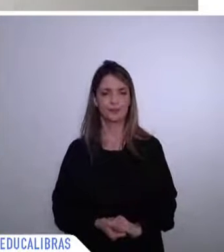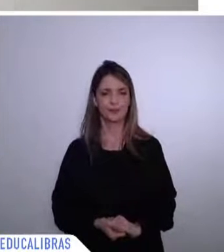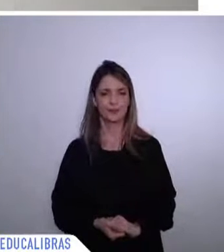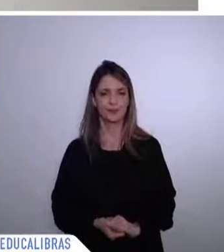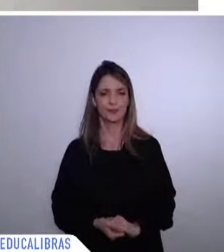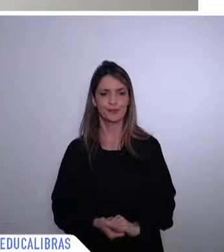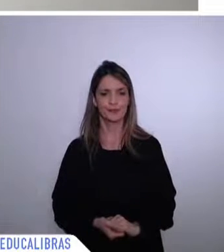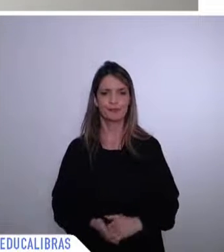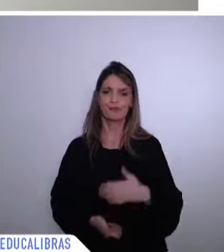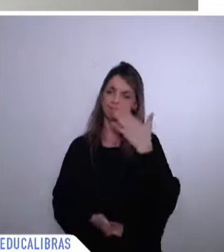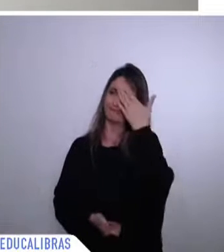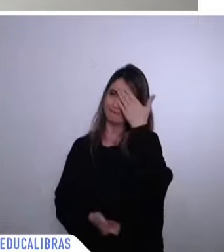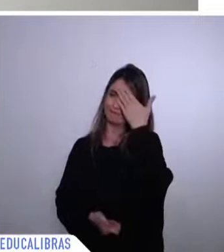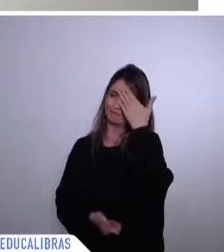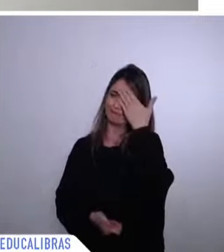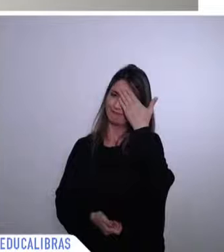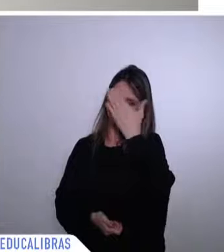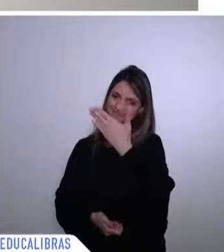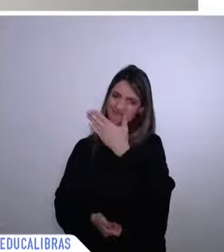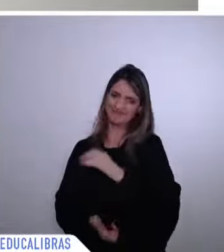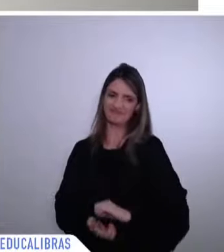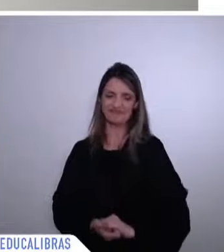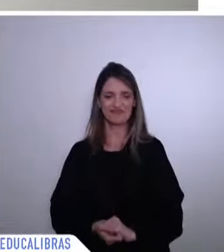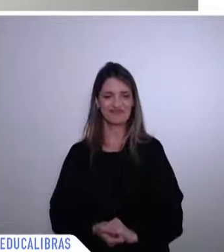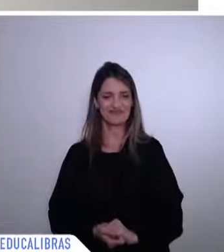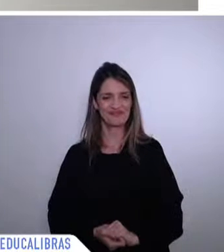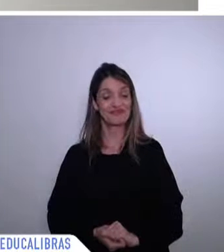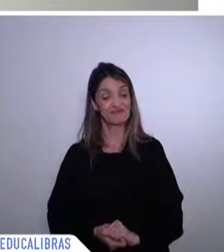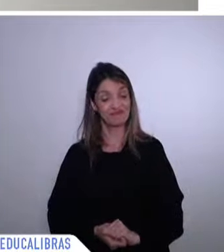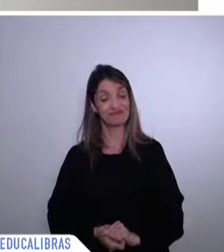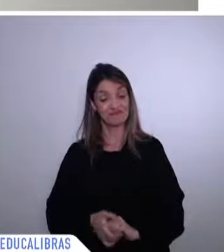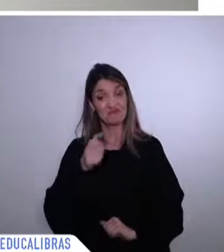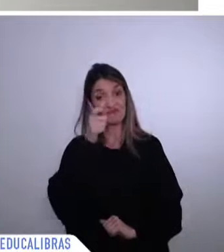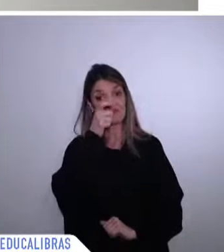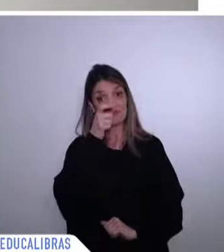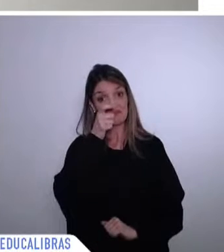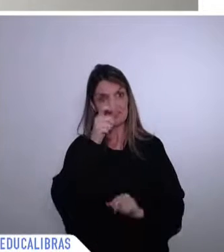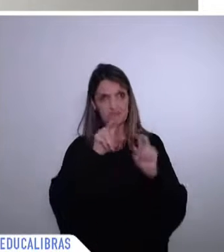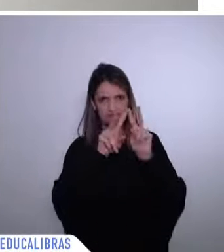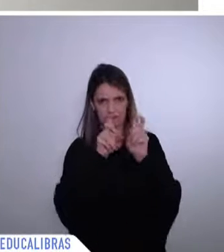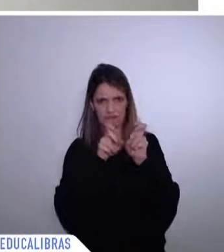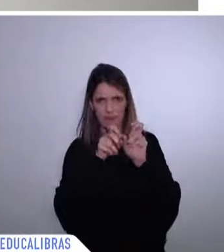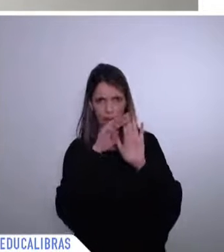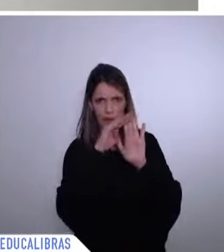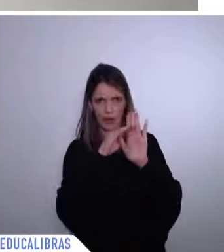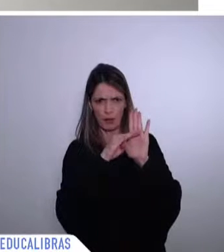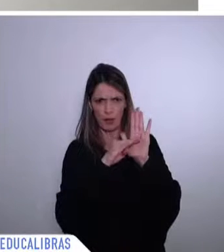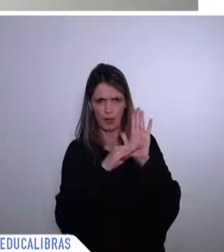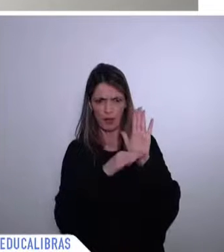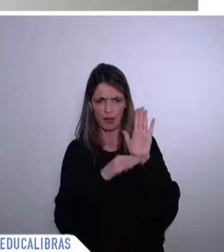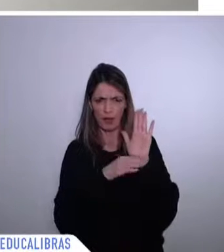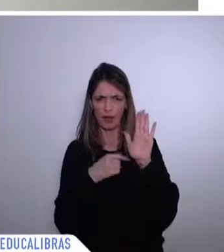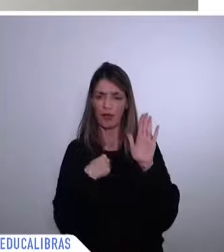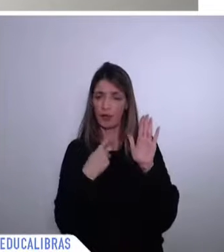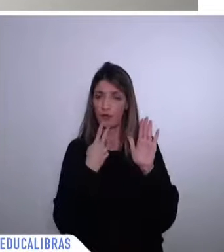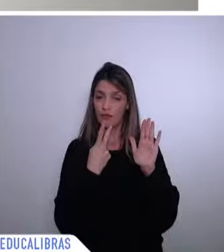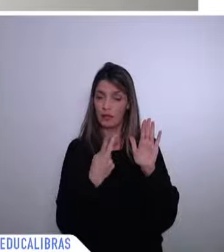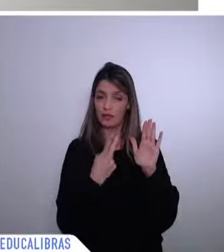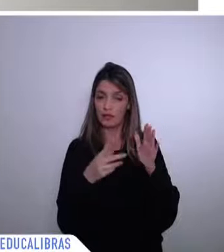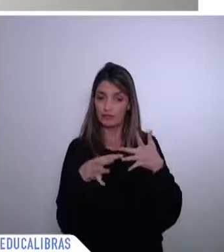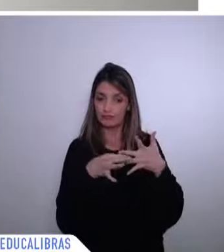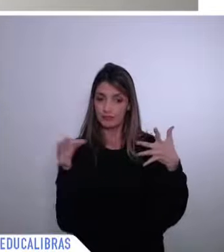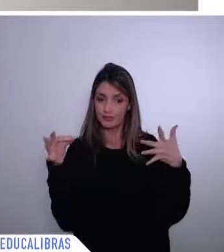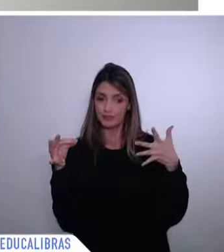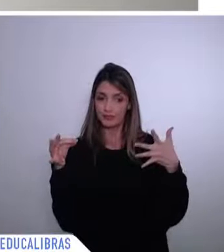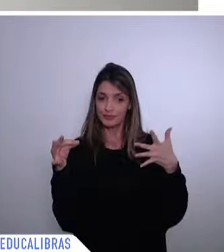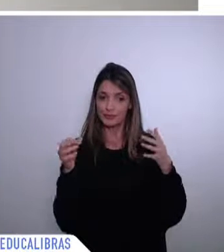and salaries to everyone. And that's it. Well, thank you, Antônio. This was very interesting. And I'd like to mention one of the